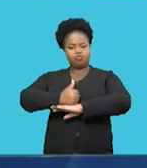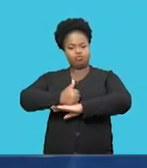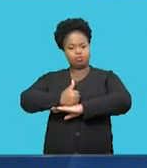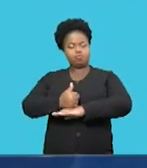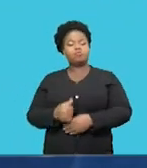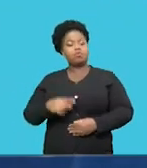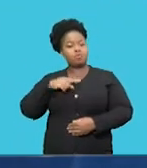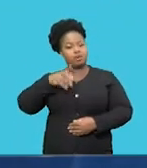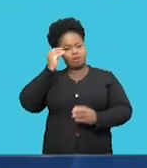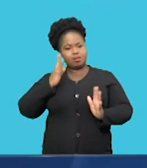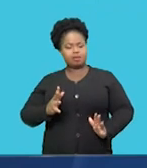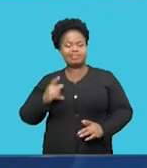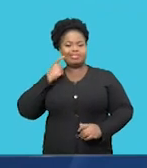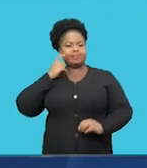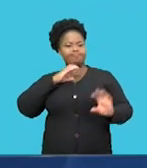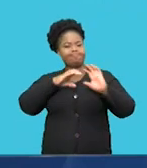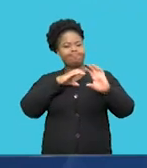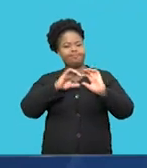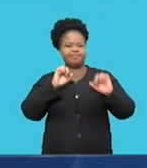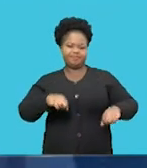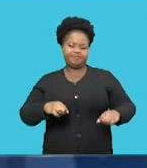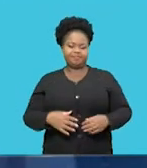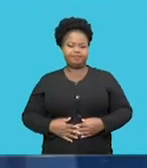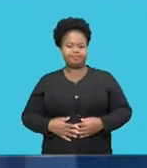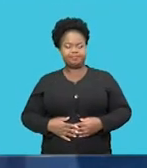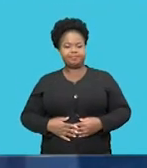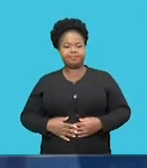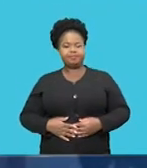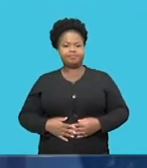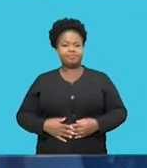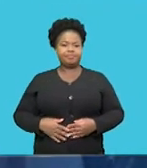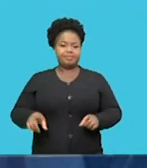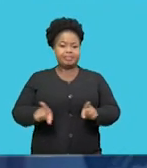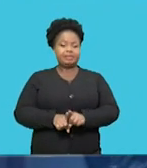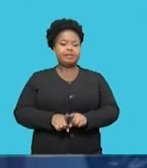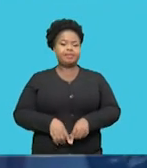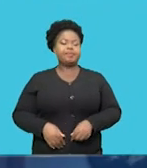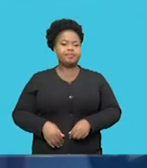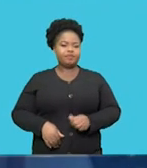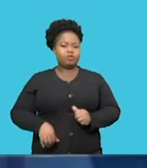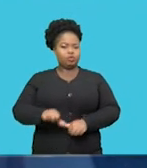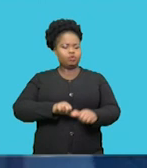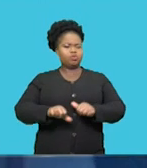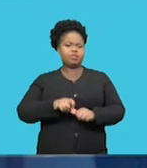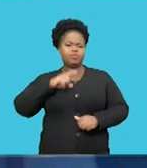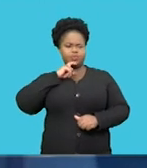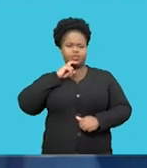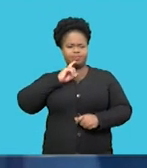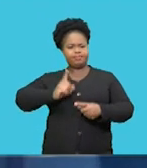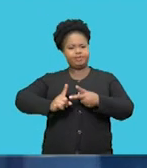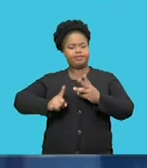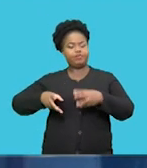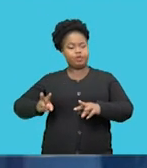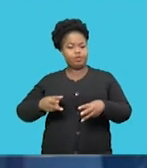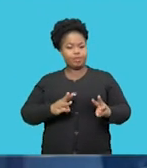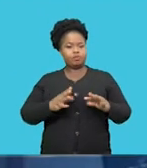that our learners can communicate, and also beefed up our psychosocial units and many other interventions we've set